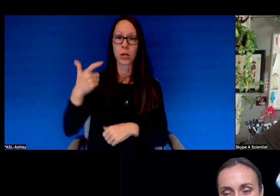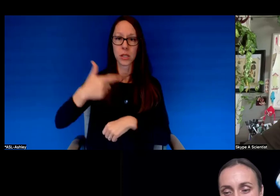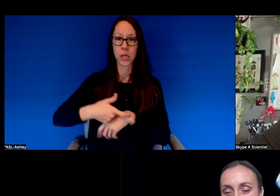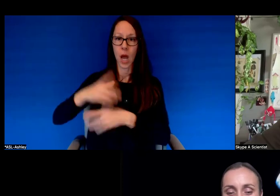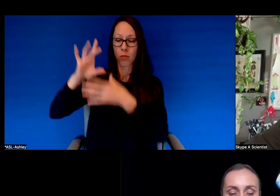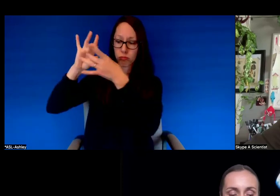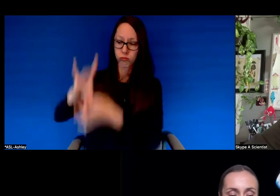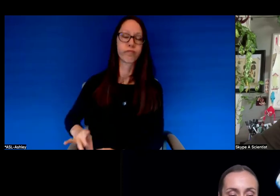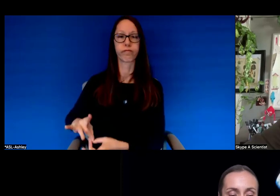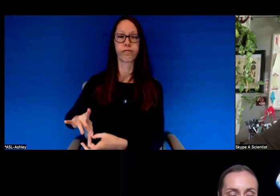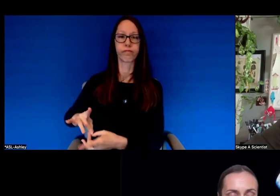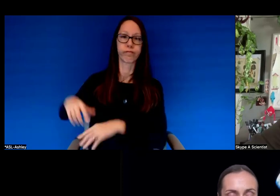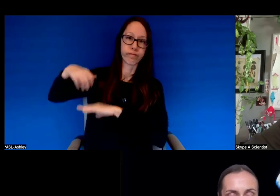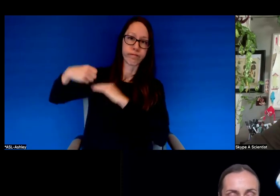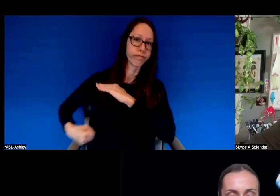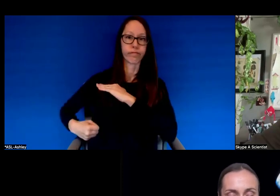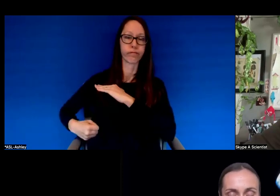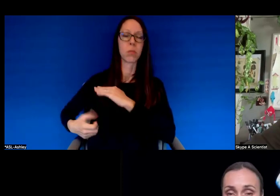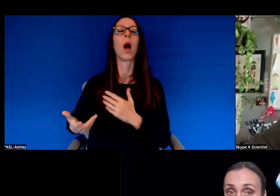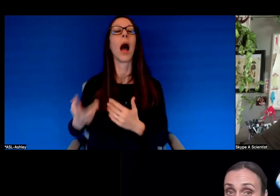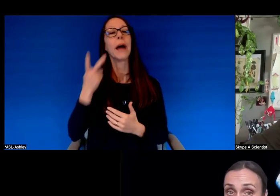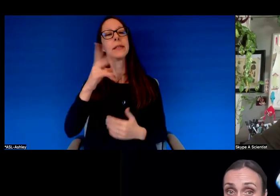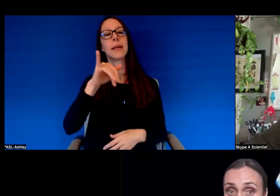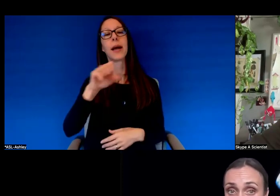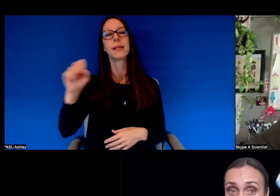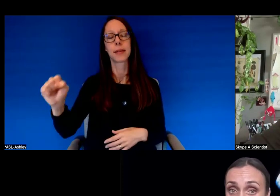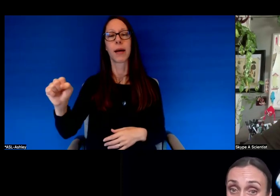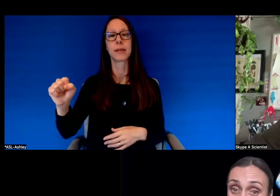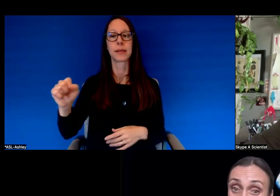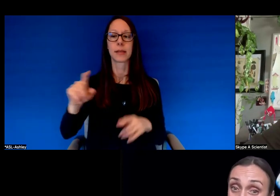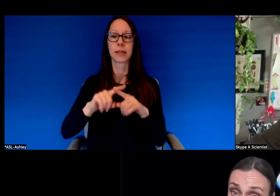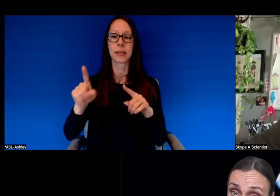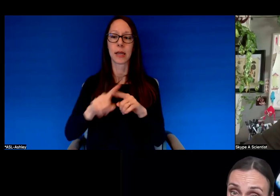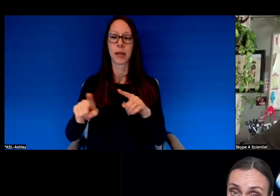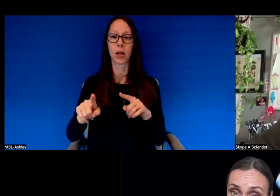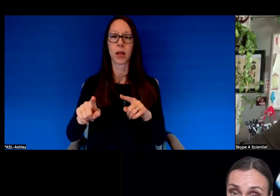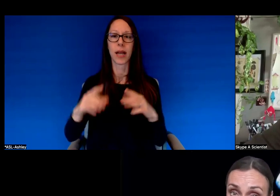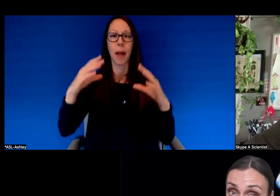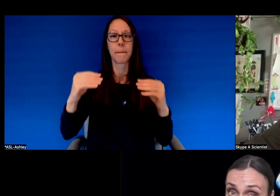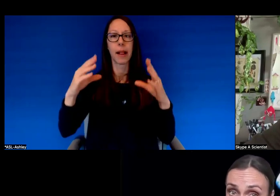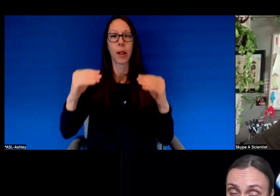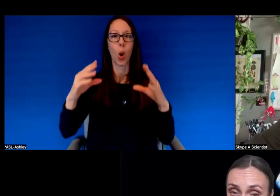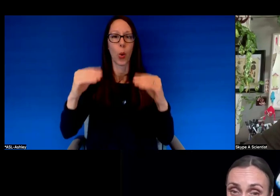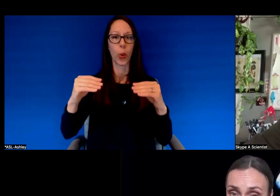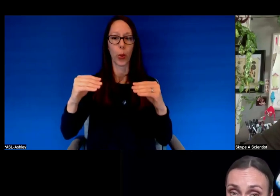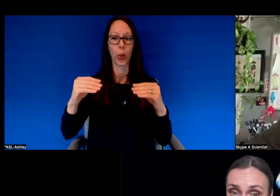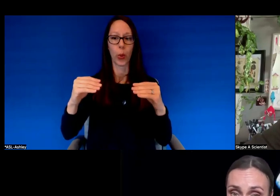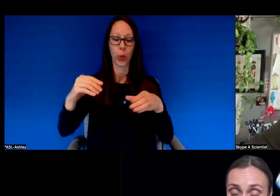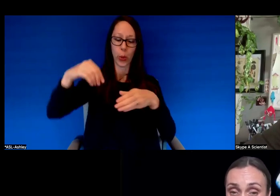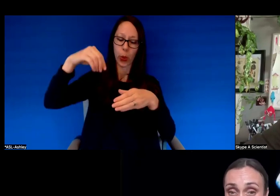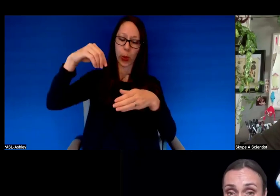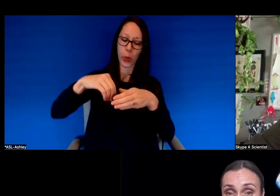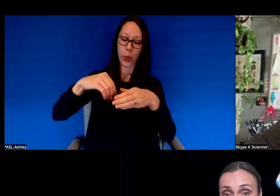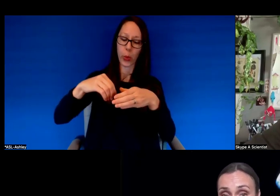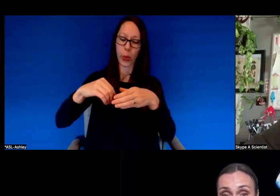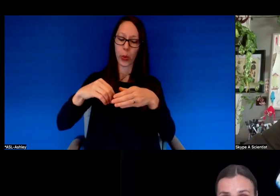down. I have seen instances on the ISS of them being put in somewhat of a plant pillow and being stuck down to a